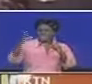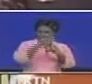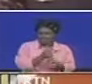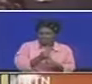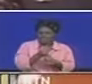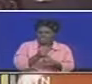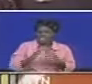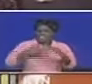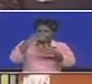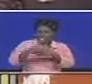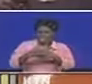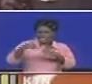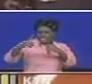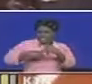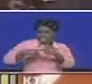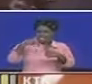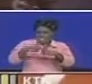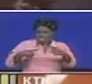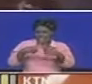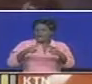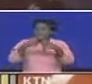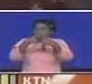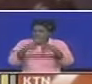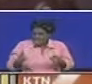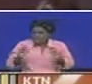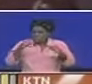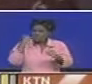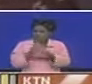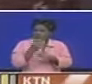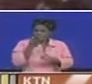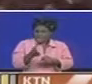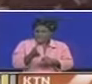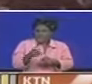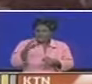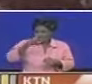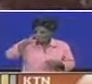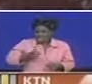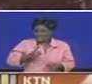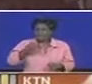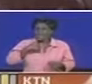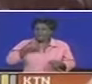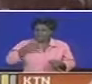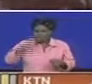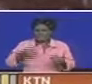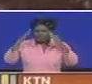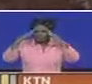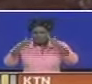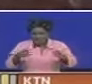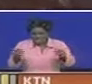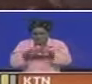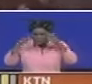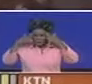next 6 years. However, for us to be able to do so, it will take discipline, focus, and